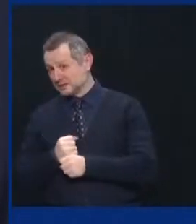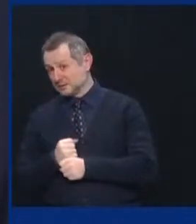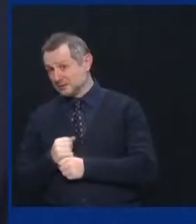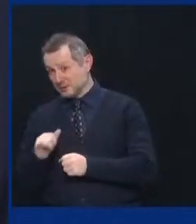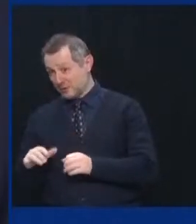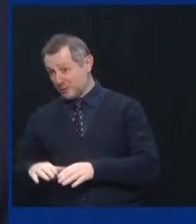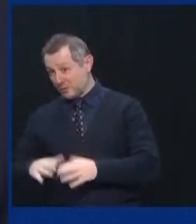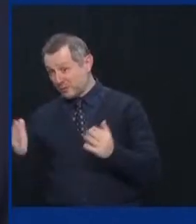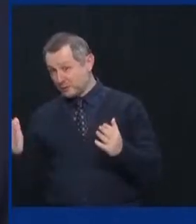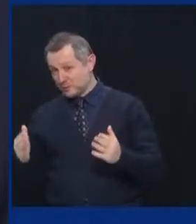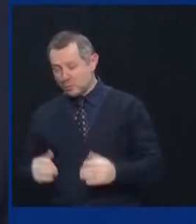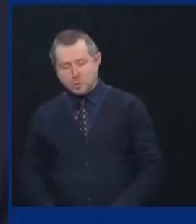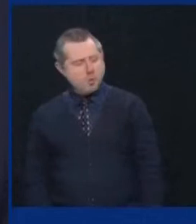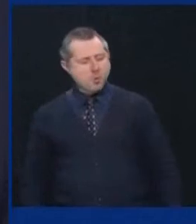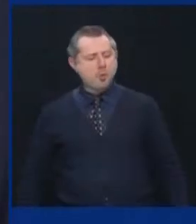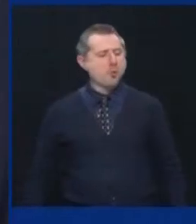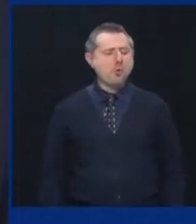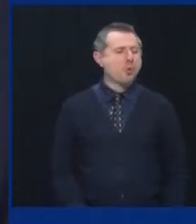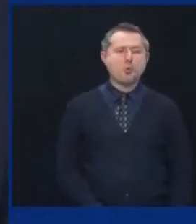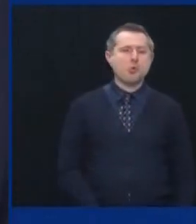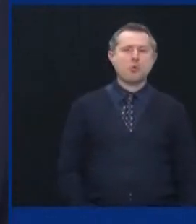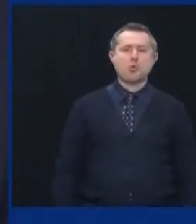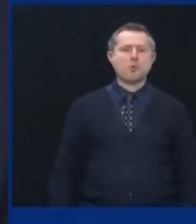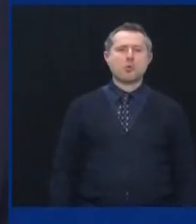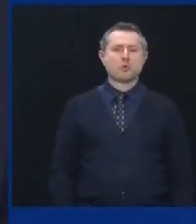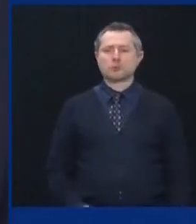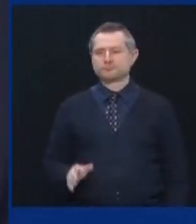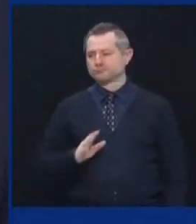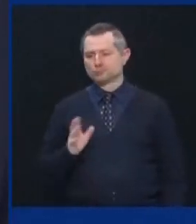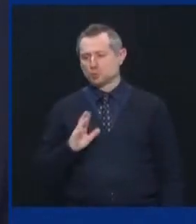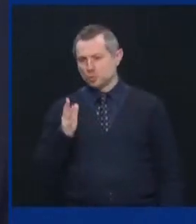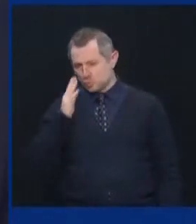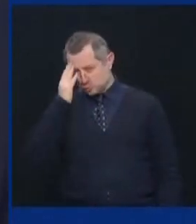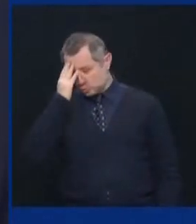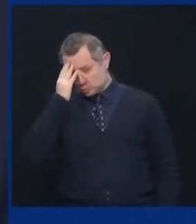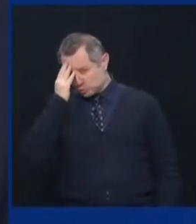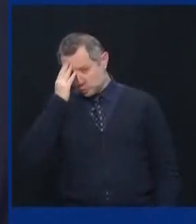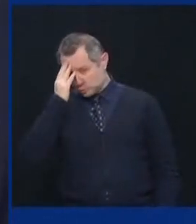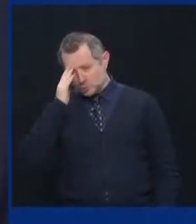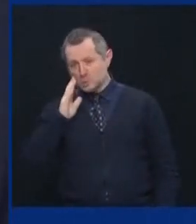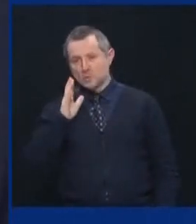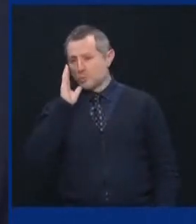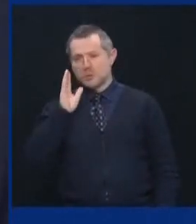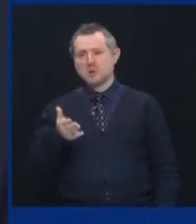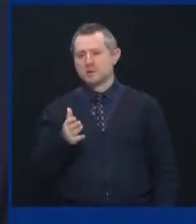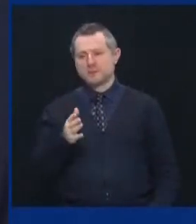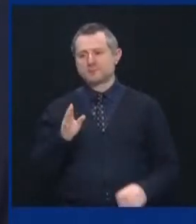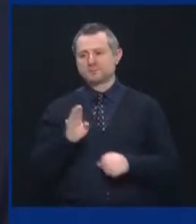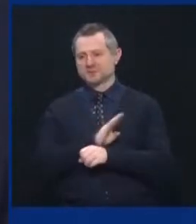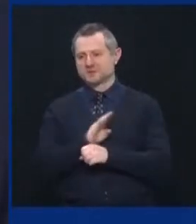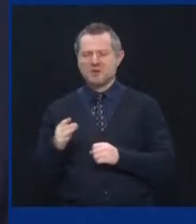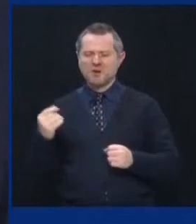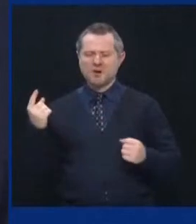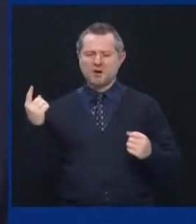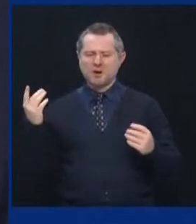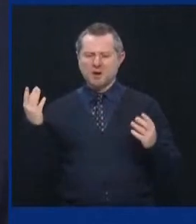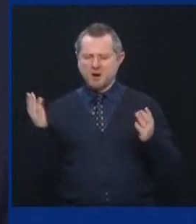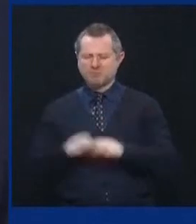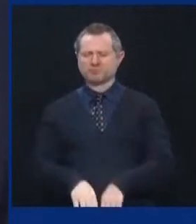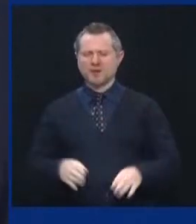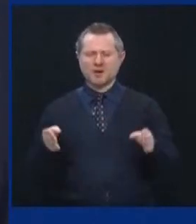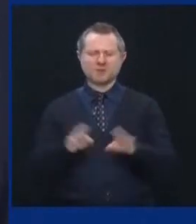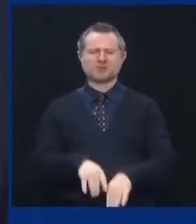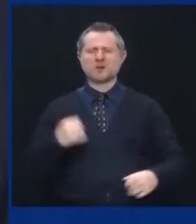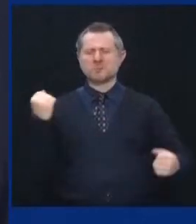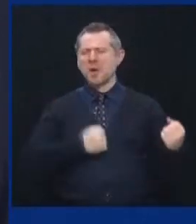you can reopen, it will be a crushing situation. It's already crushing,